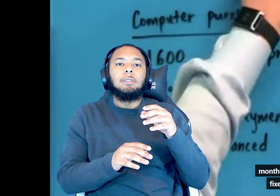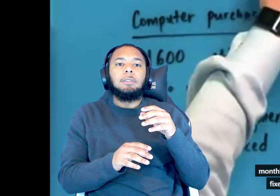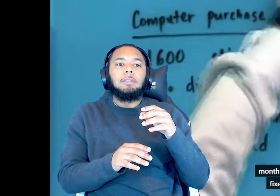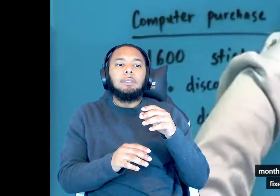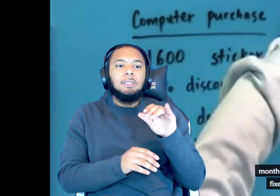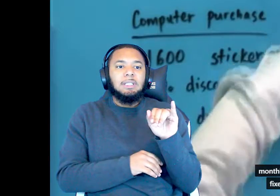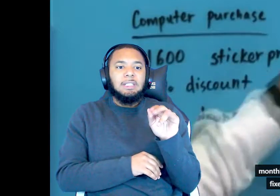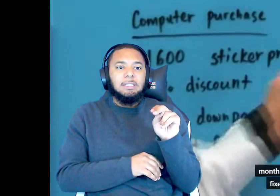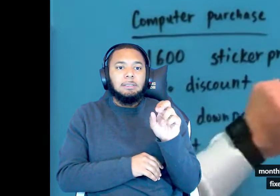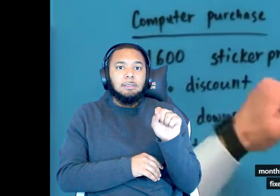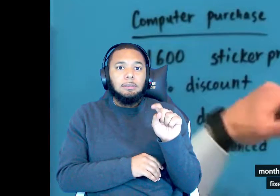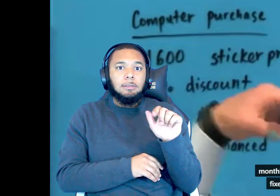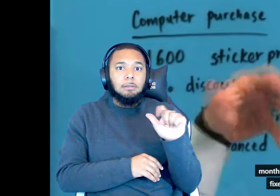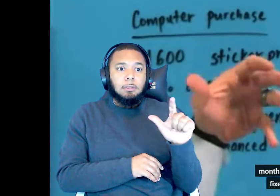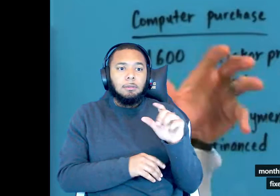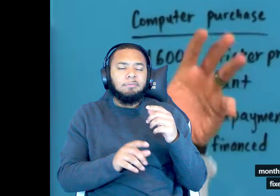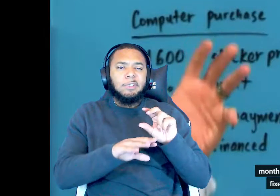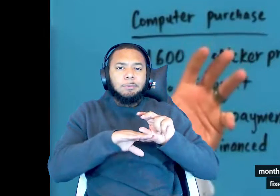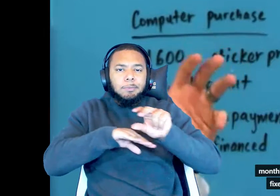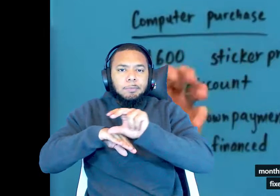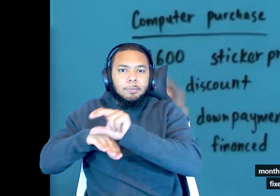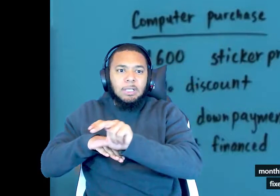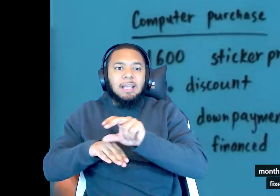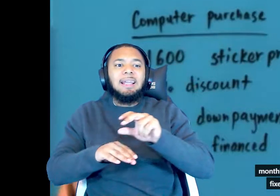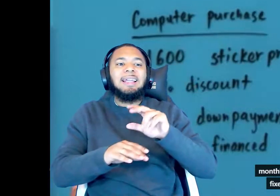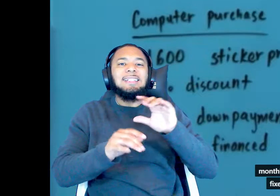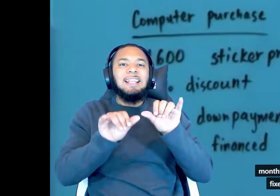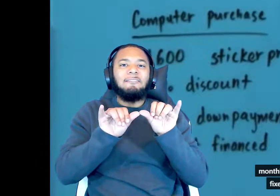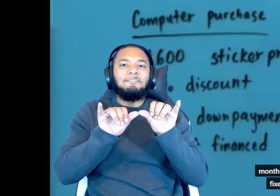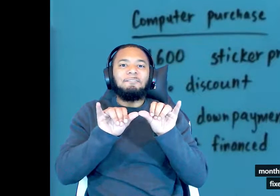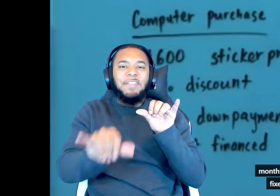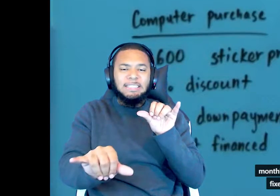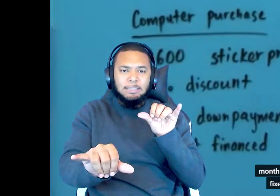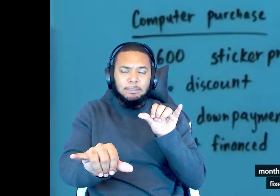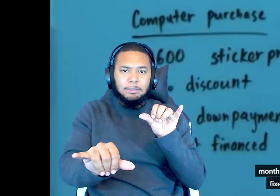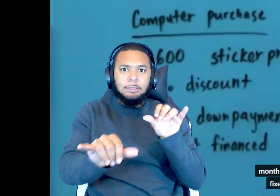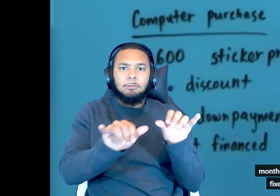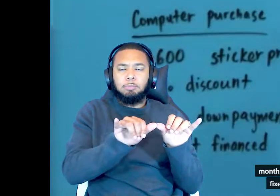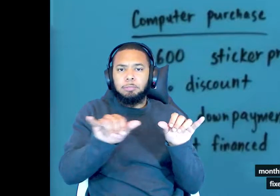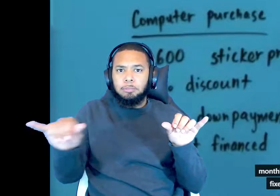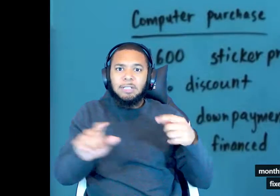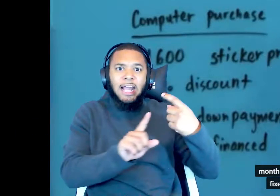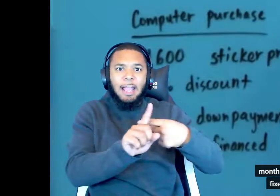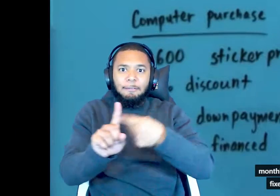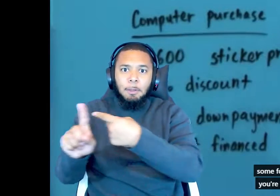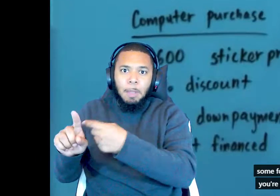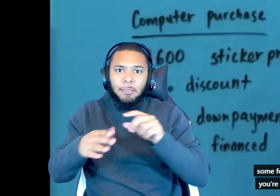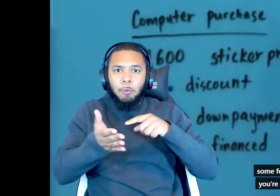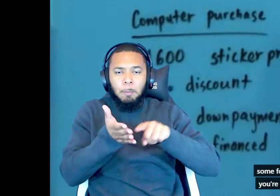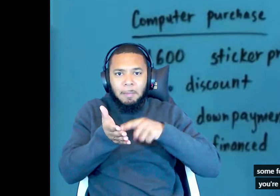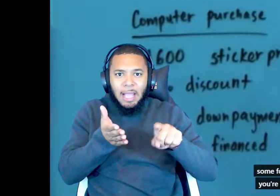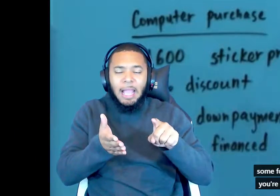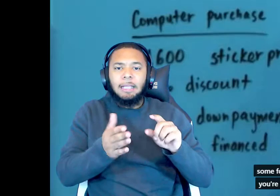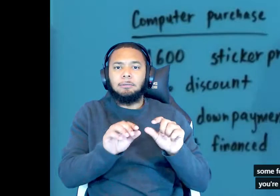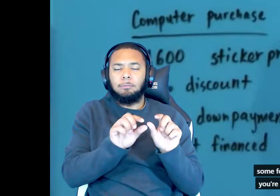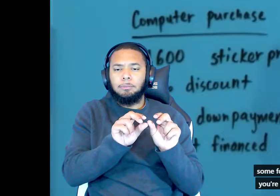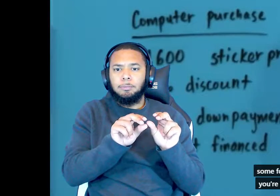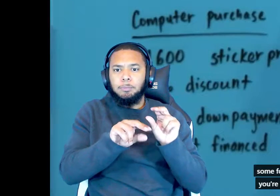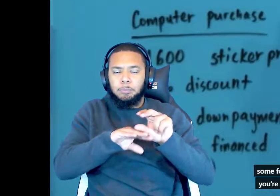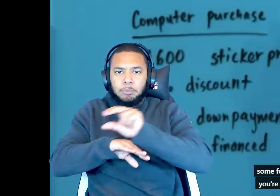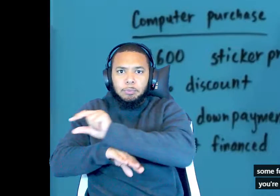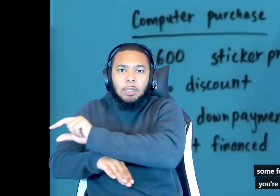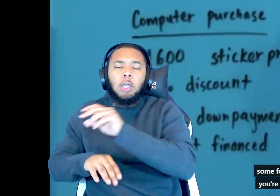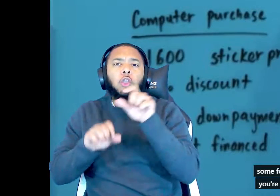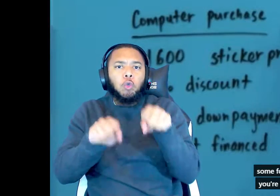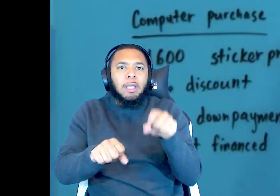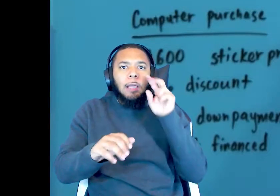monthly identical payments, so they're fixed. That gives you some idea, some forecasting. You always know that you're